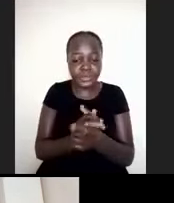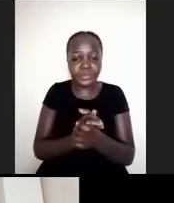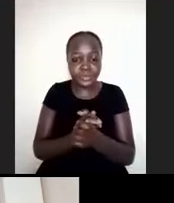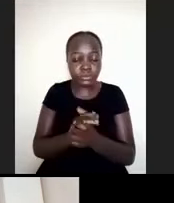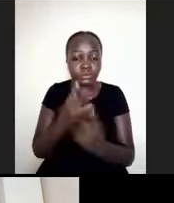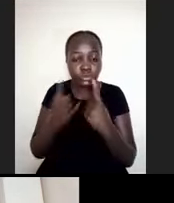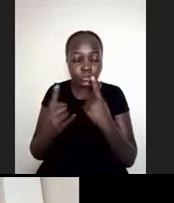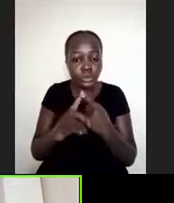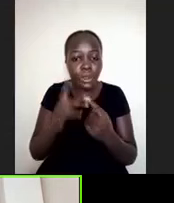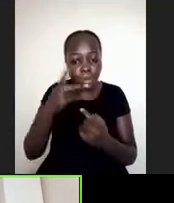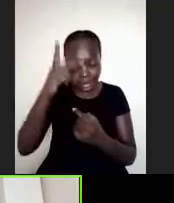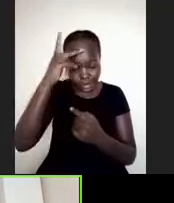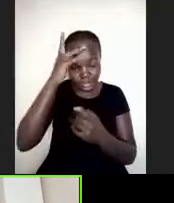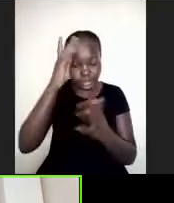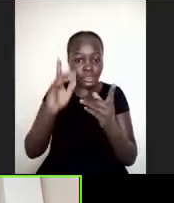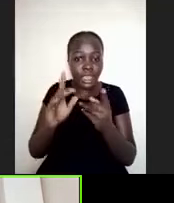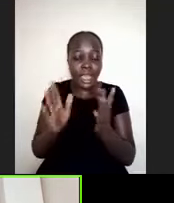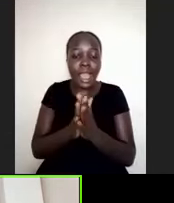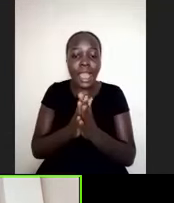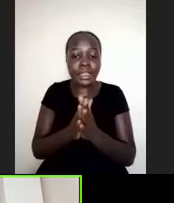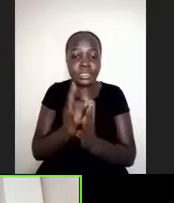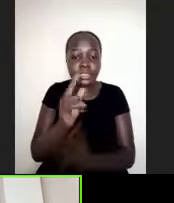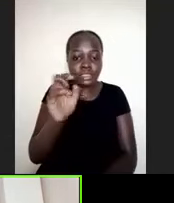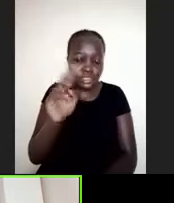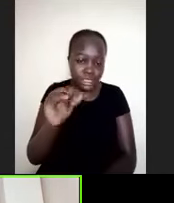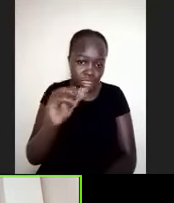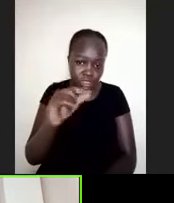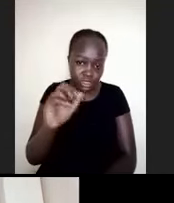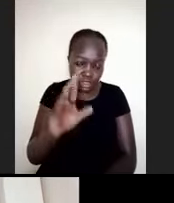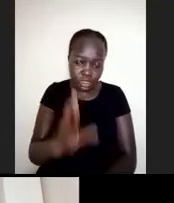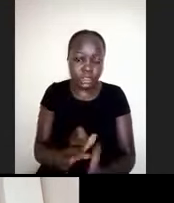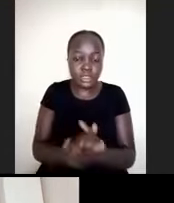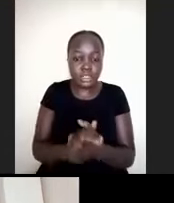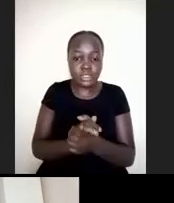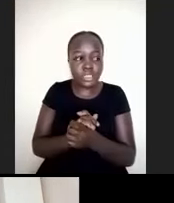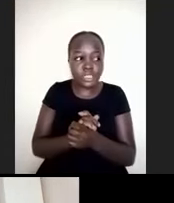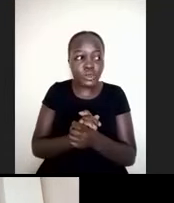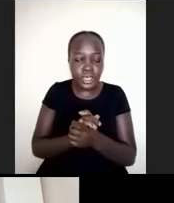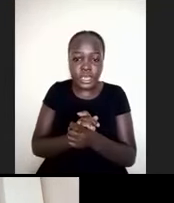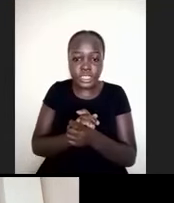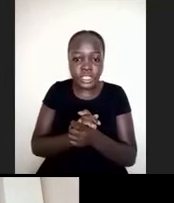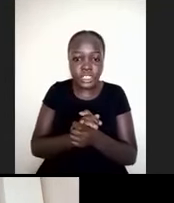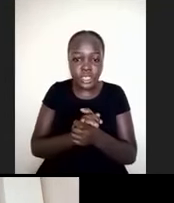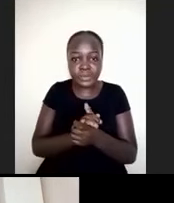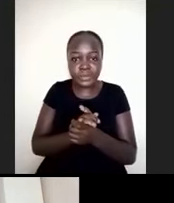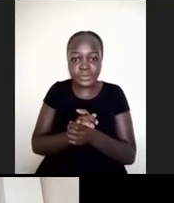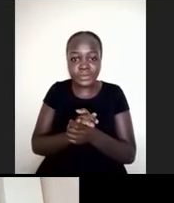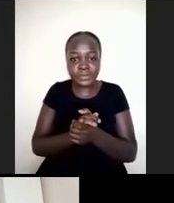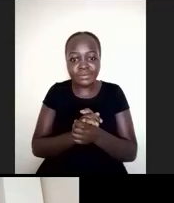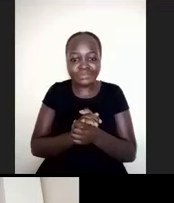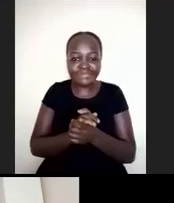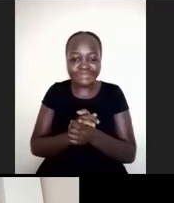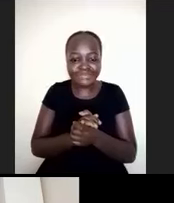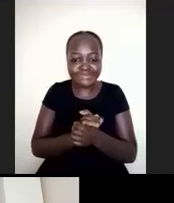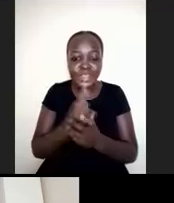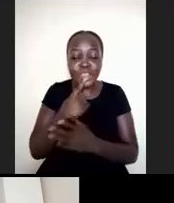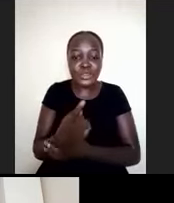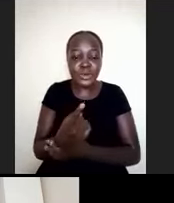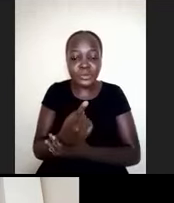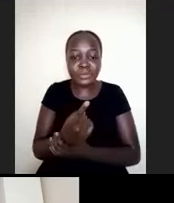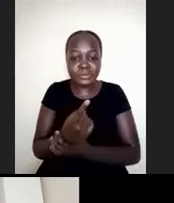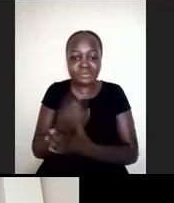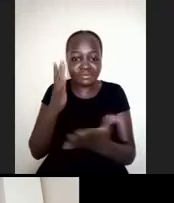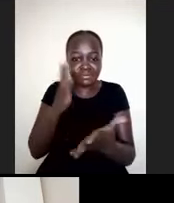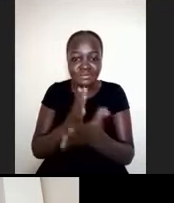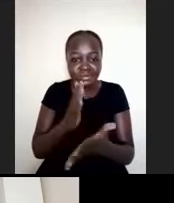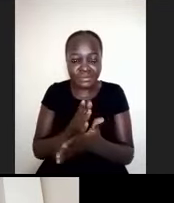to a parent and a parting shot to a teen. Okay. So really, to